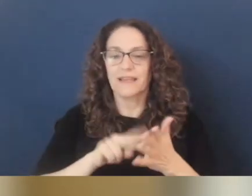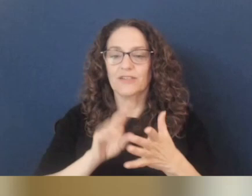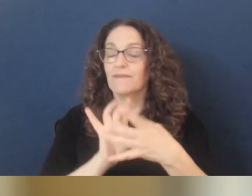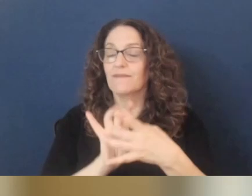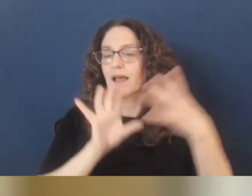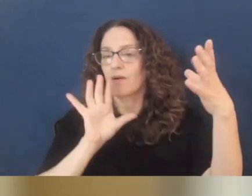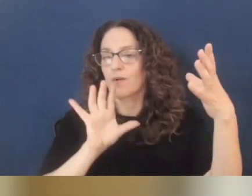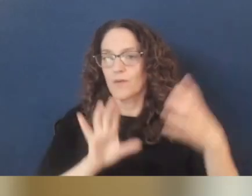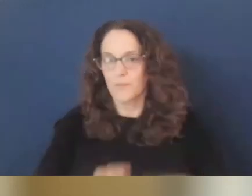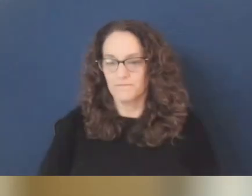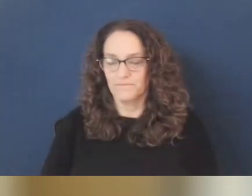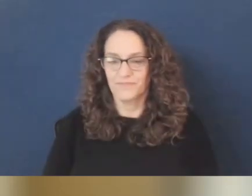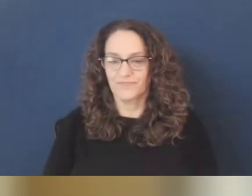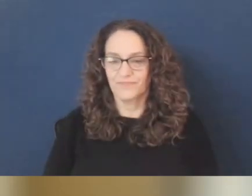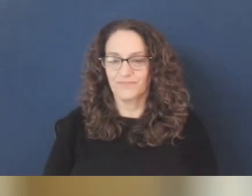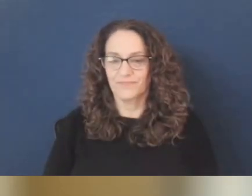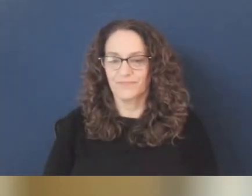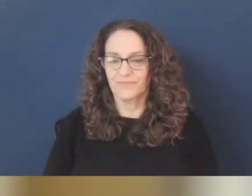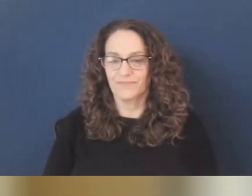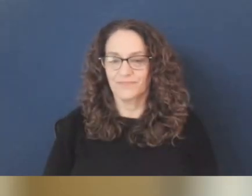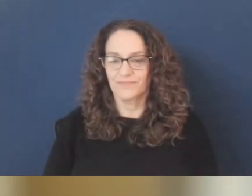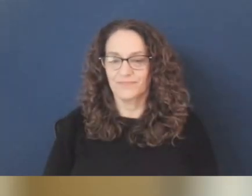encounter with experience.